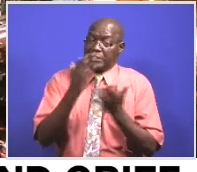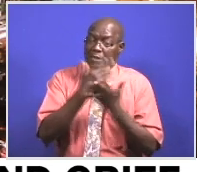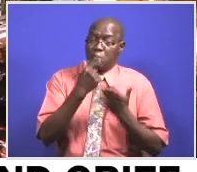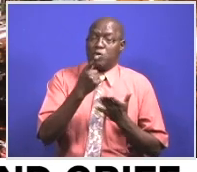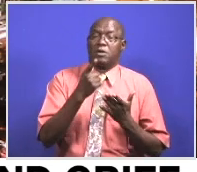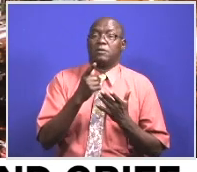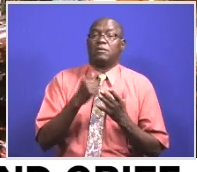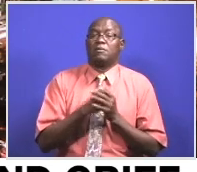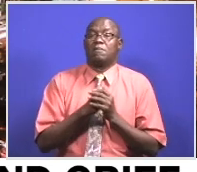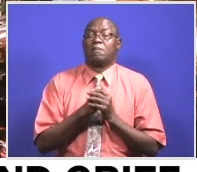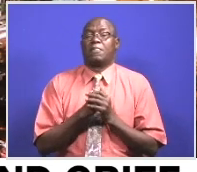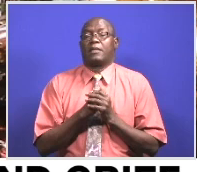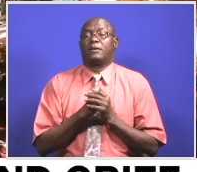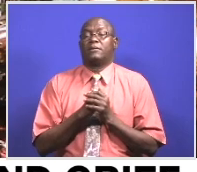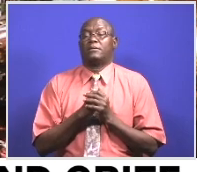Kiswahili they say,